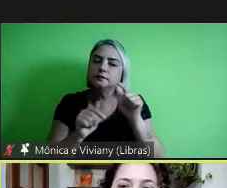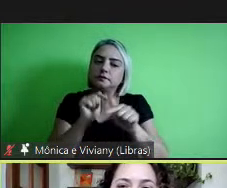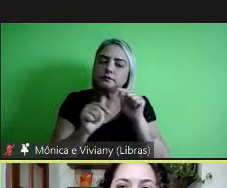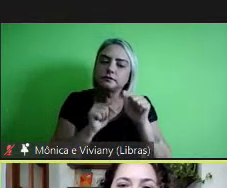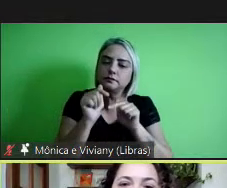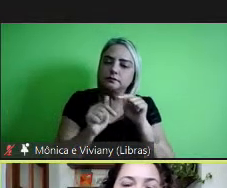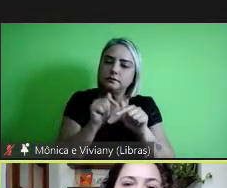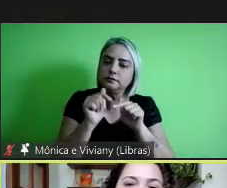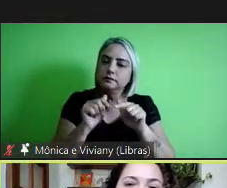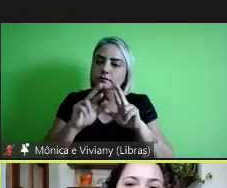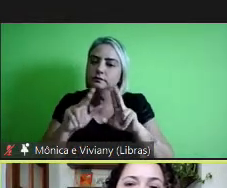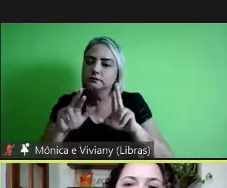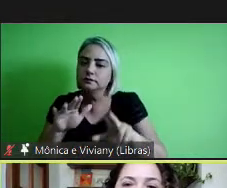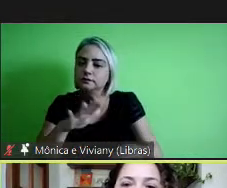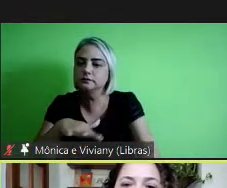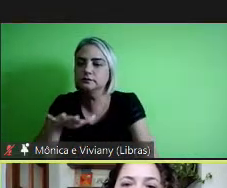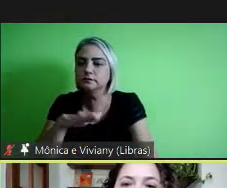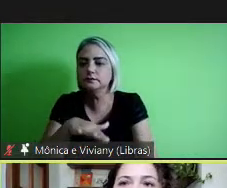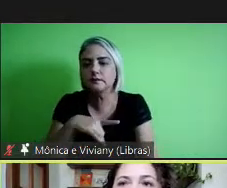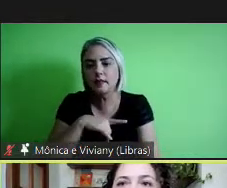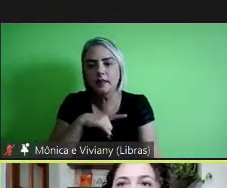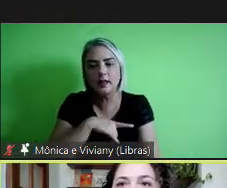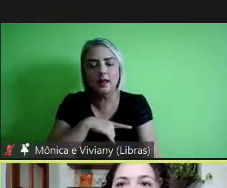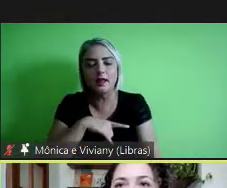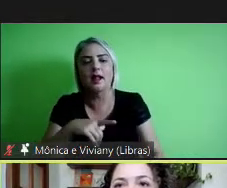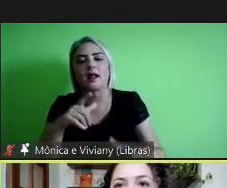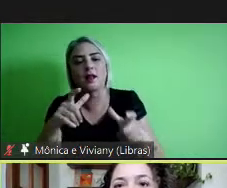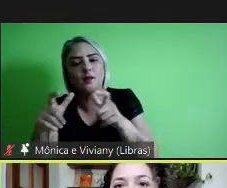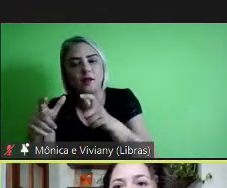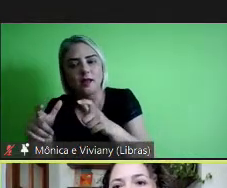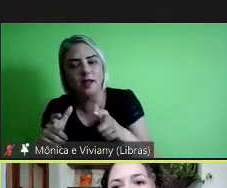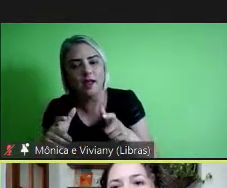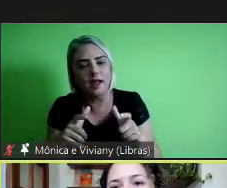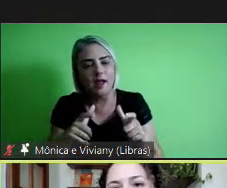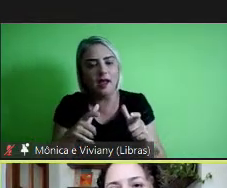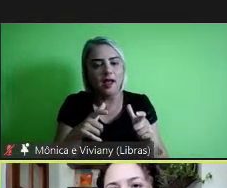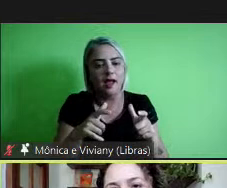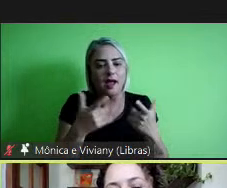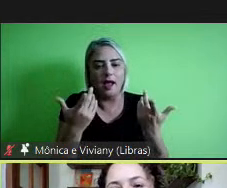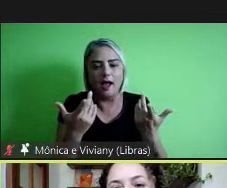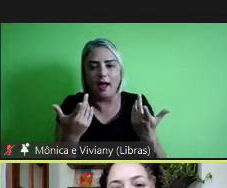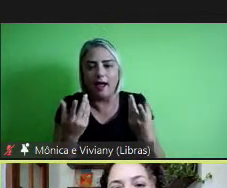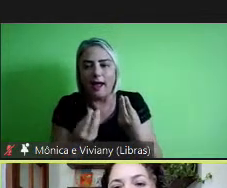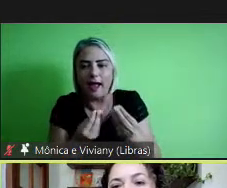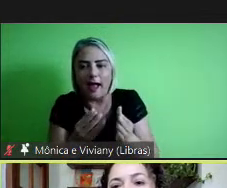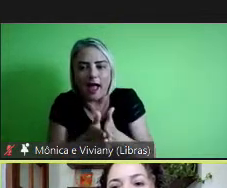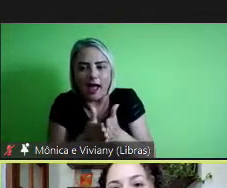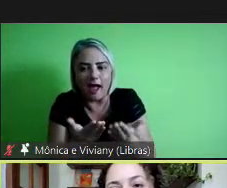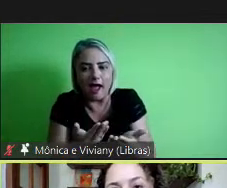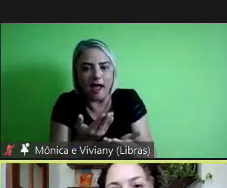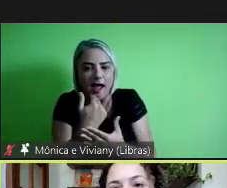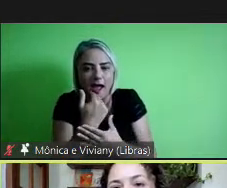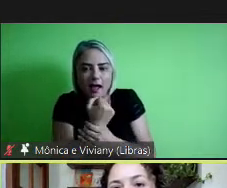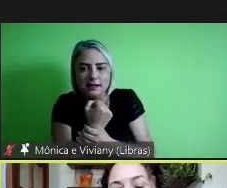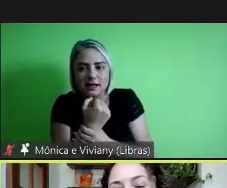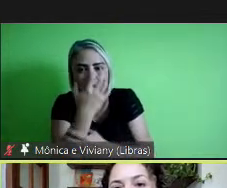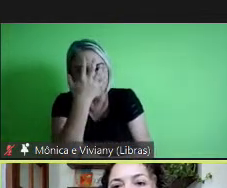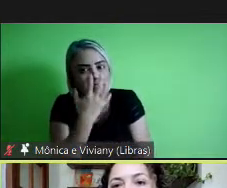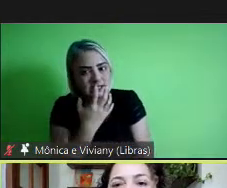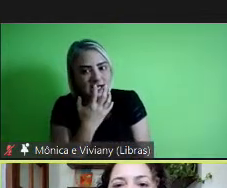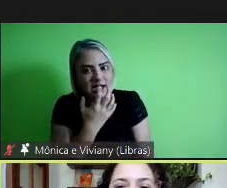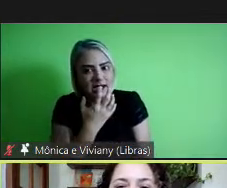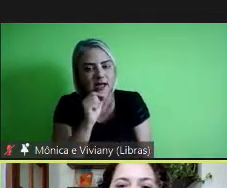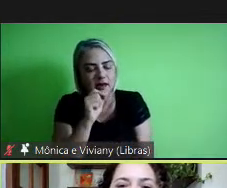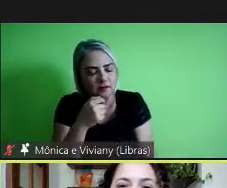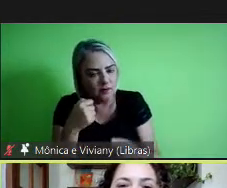to establish that these teams work in different territories, and there will be territories where the food insecurity conditions